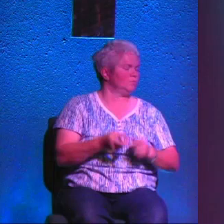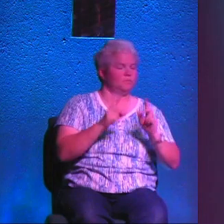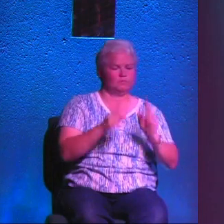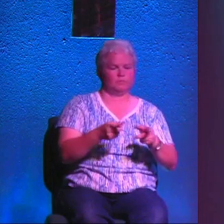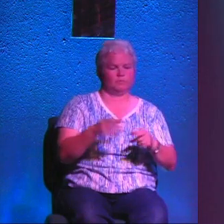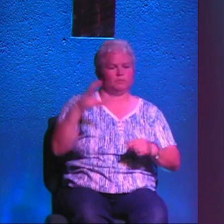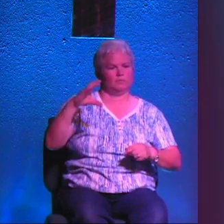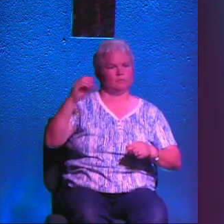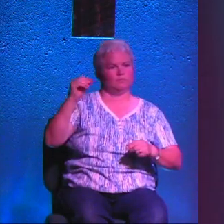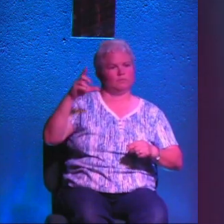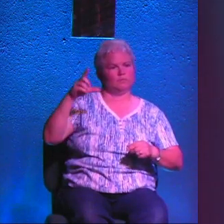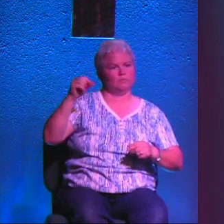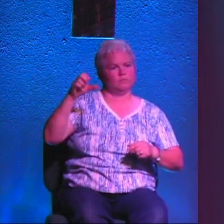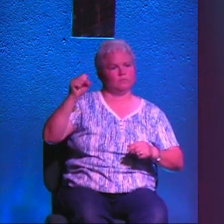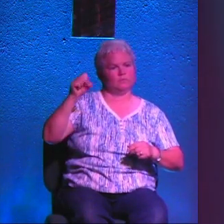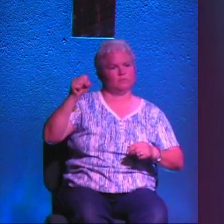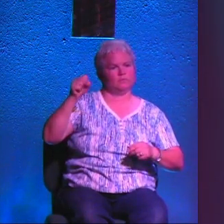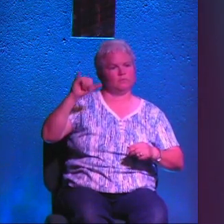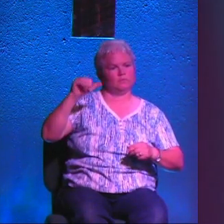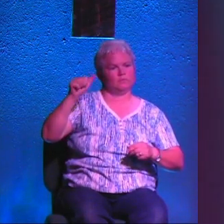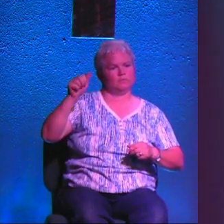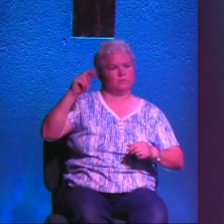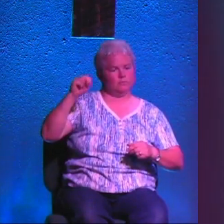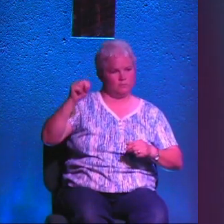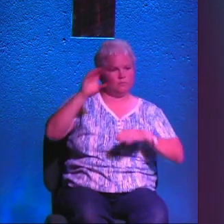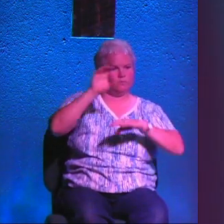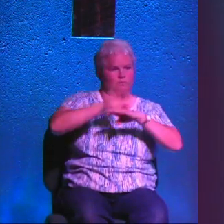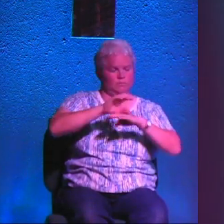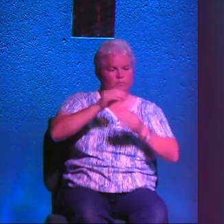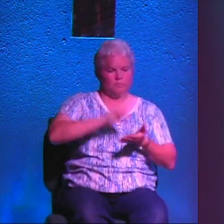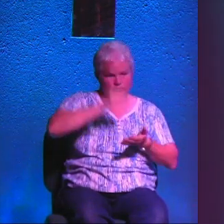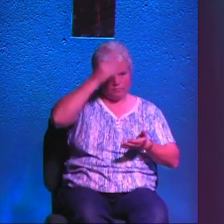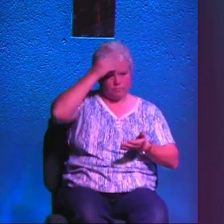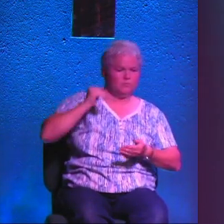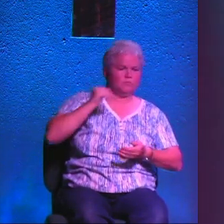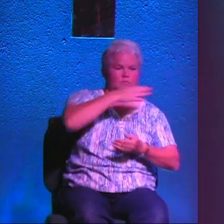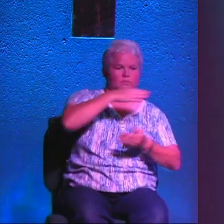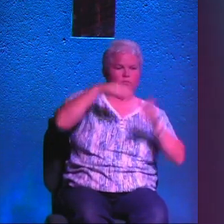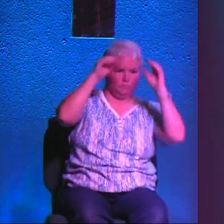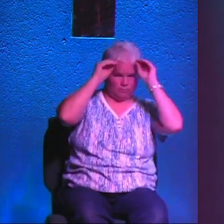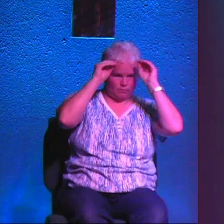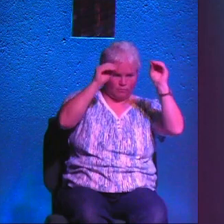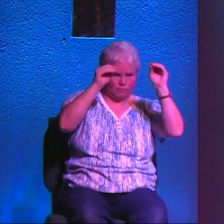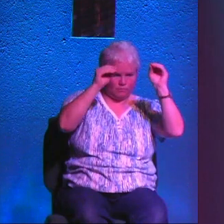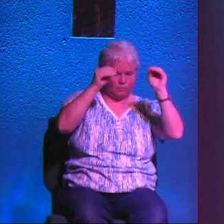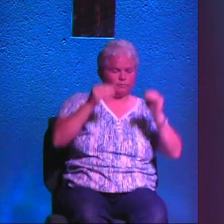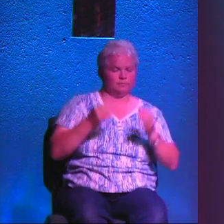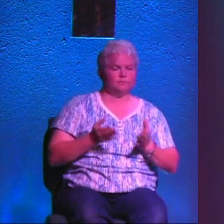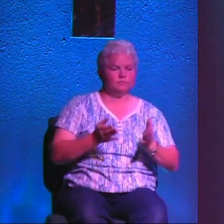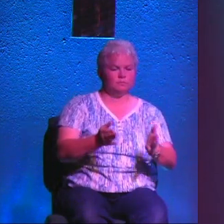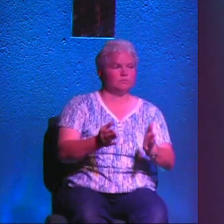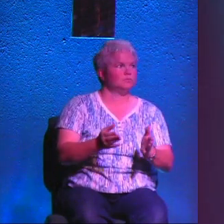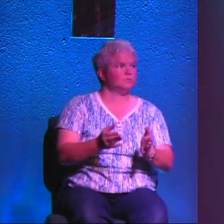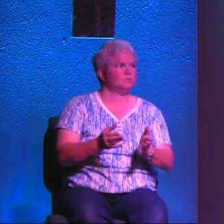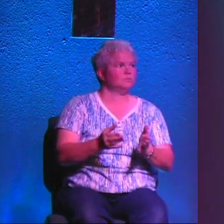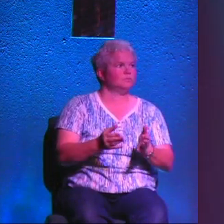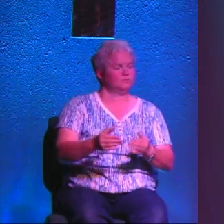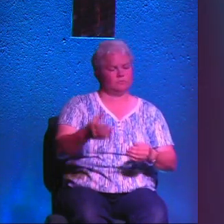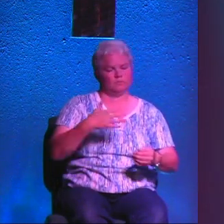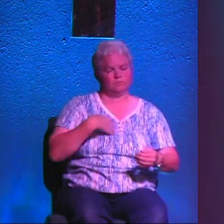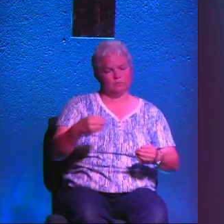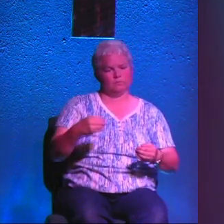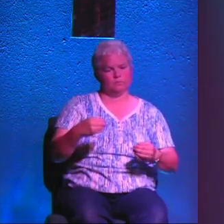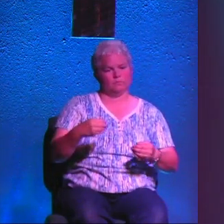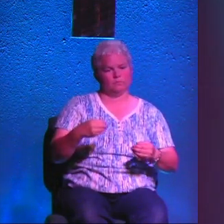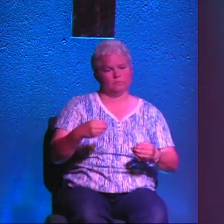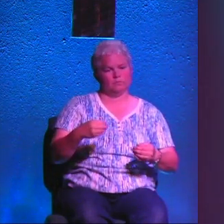going on in the Colossian church, these things that we're learning about, the false teaching, all the things that they were trying to bring in, they're really